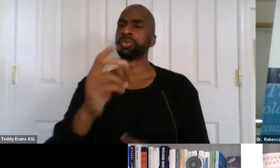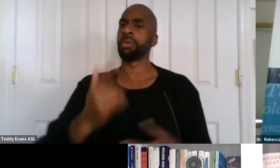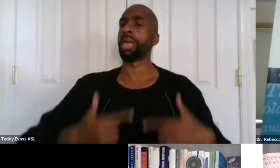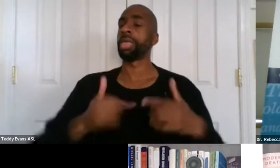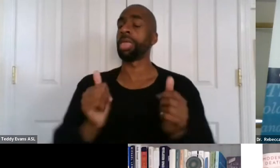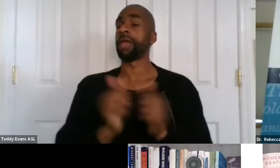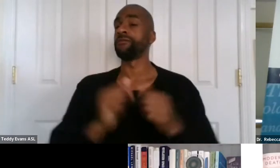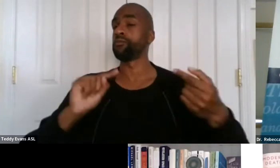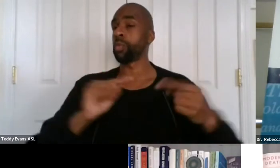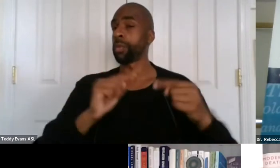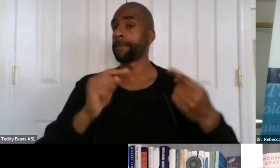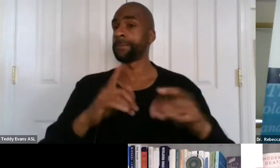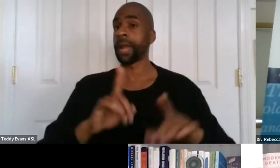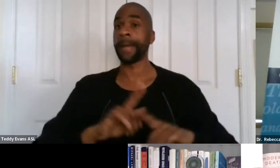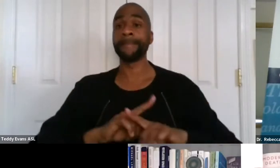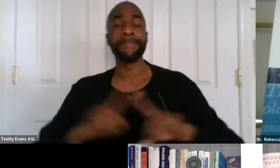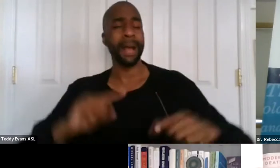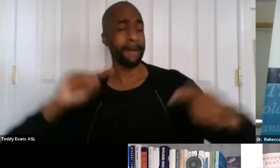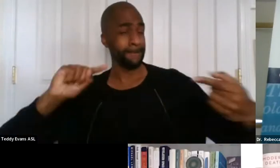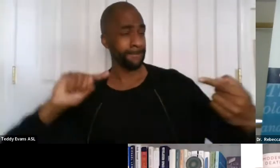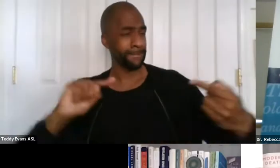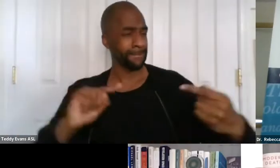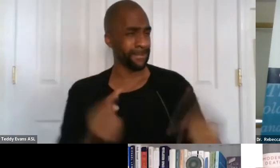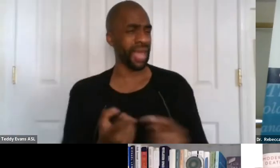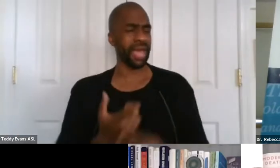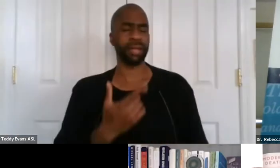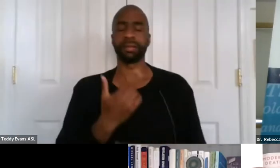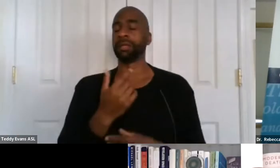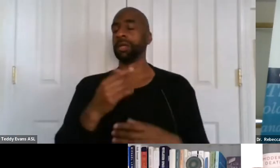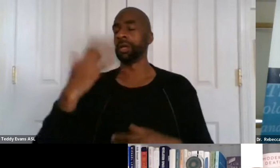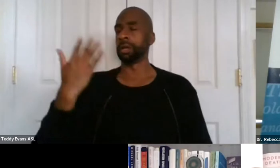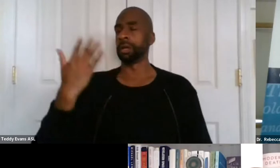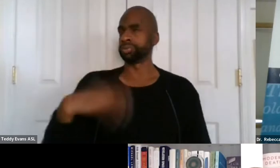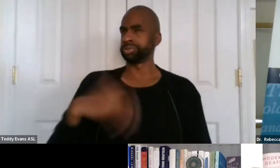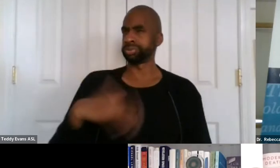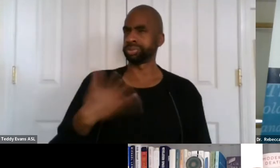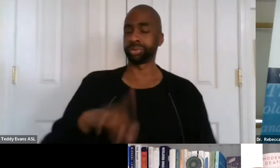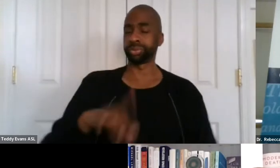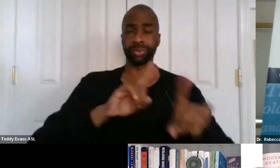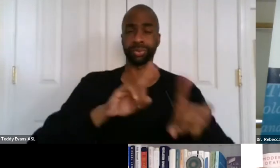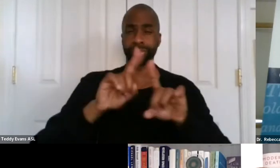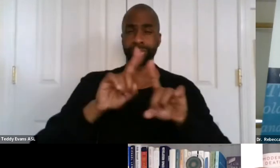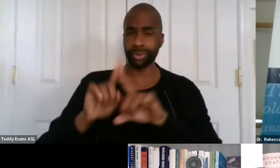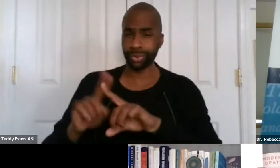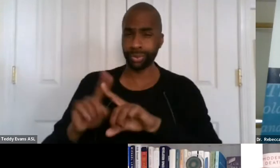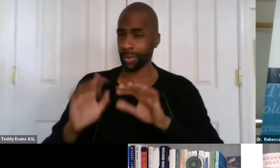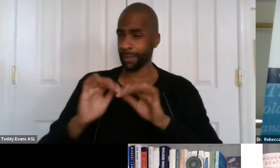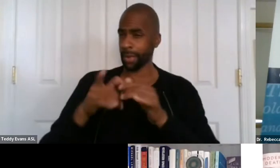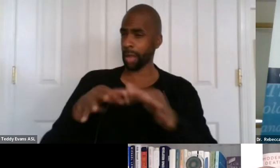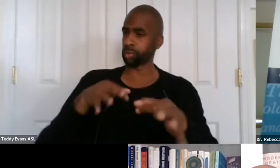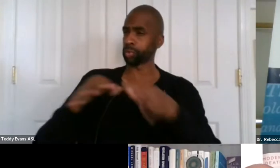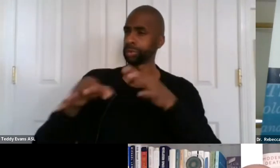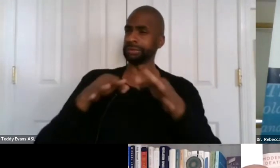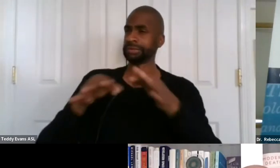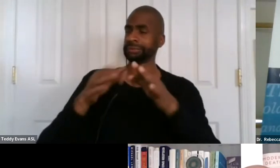is that pain is so complex that so many different factors come into play when it comes to explaining this transformation. I'll give you